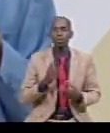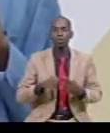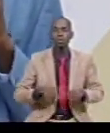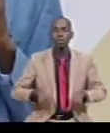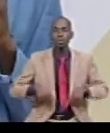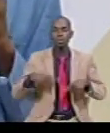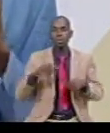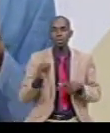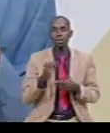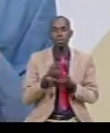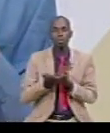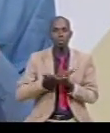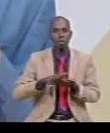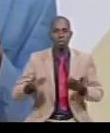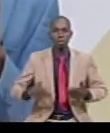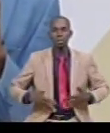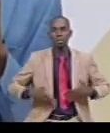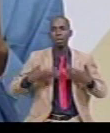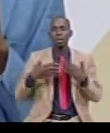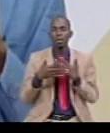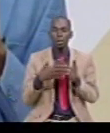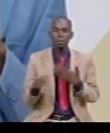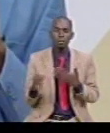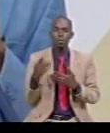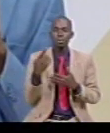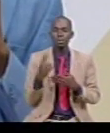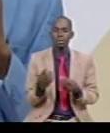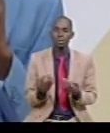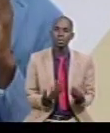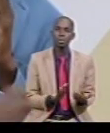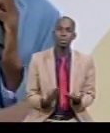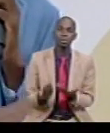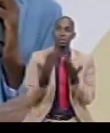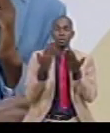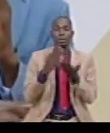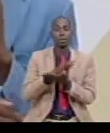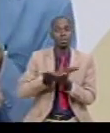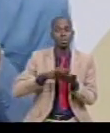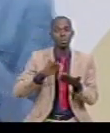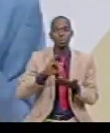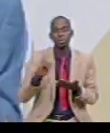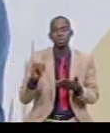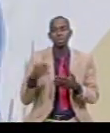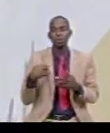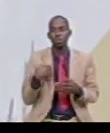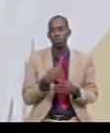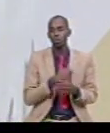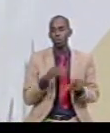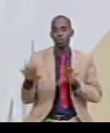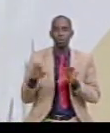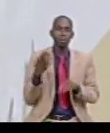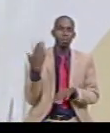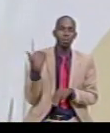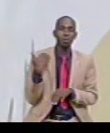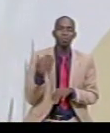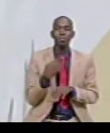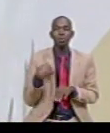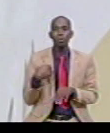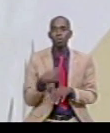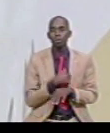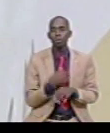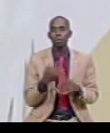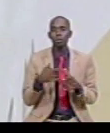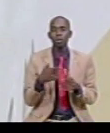the atonement, after the sacrifice for the sin we have committed. We have the empowerment,